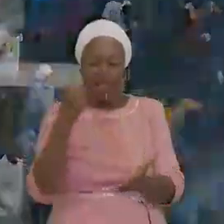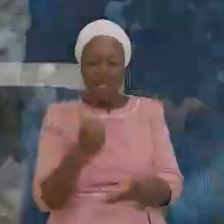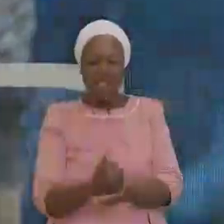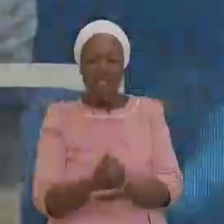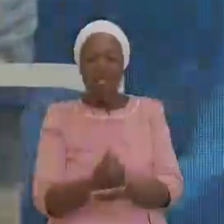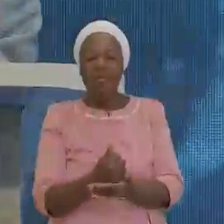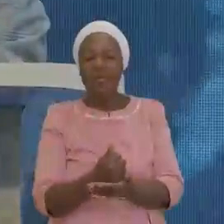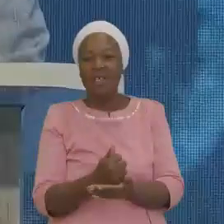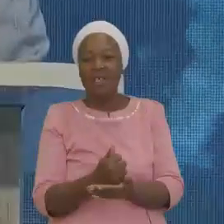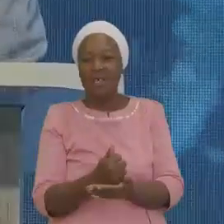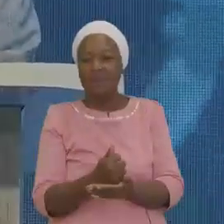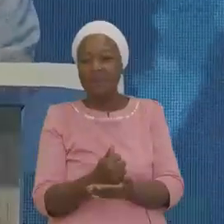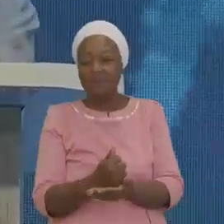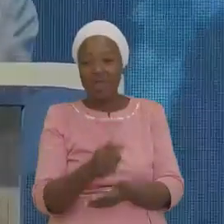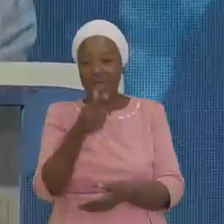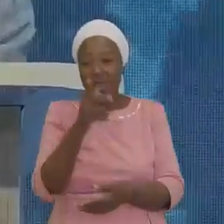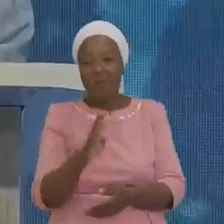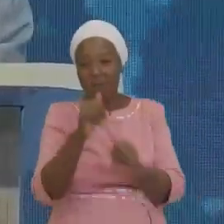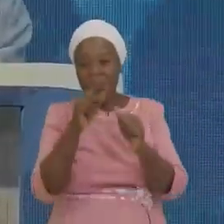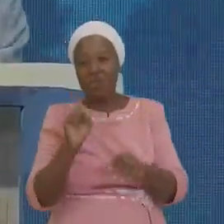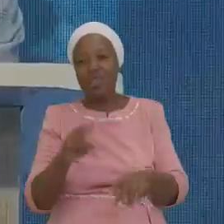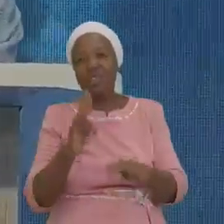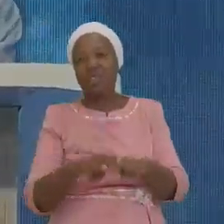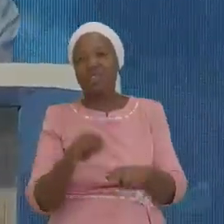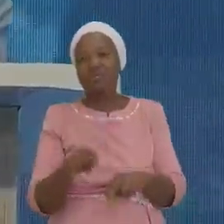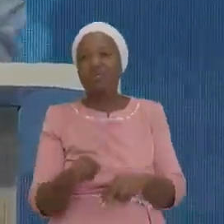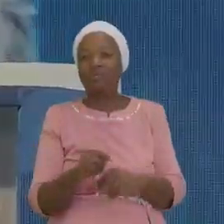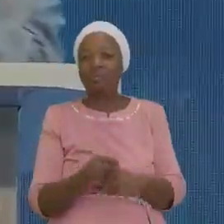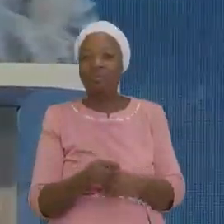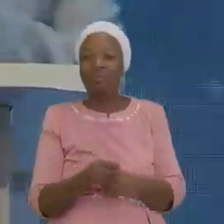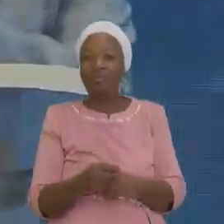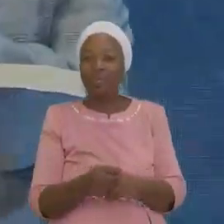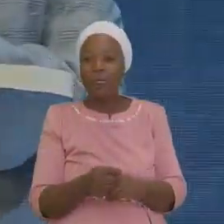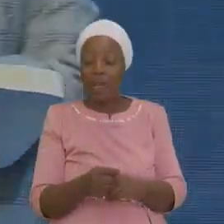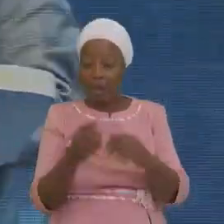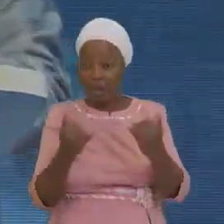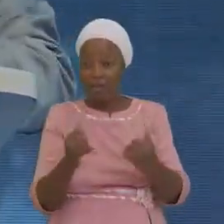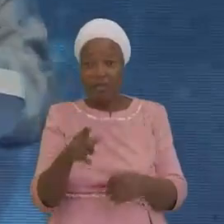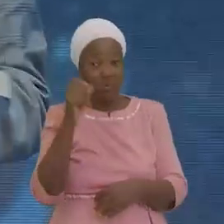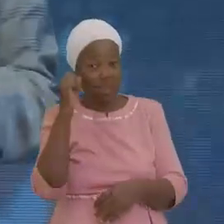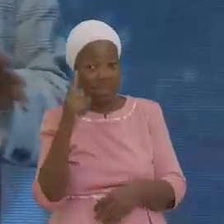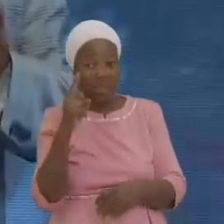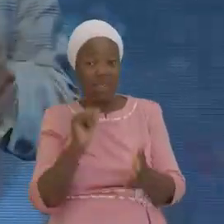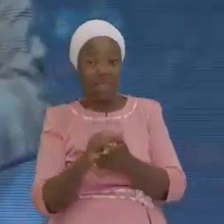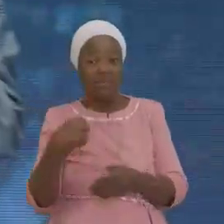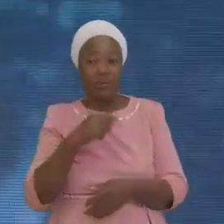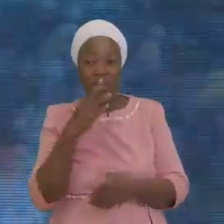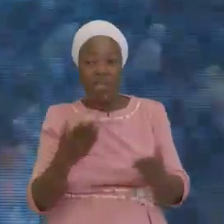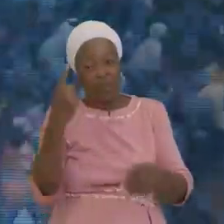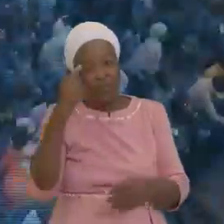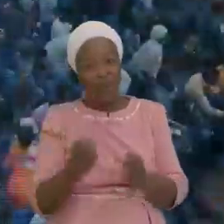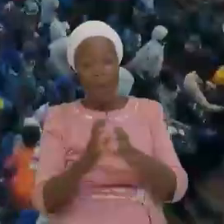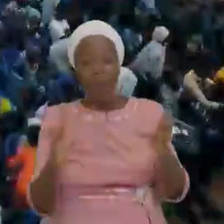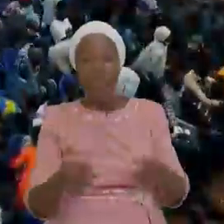Amen. God bless you. You can sit down. Already you understand we're here for abundant life.